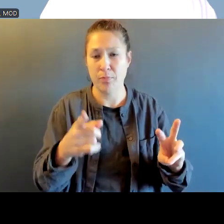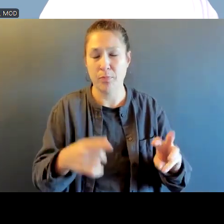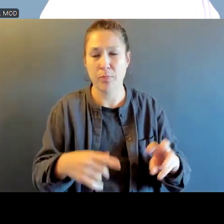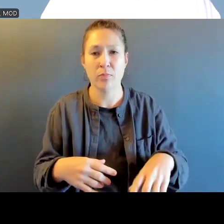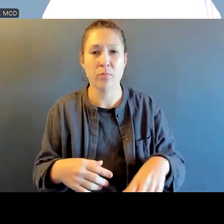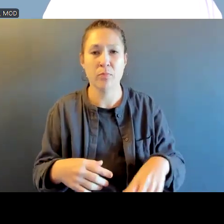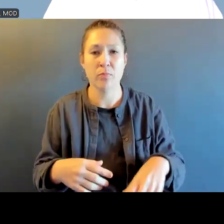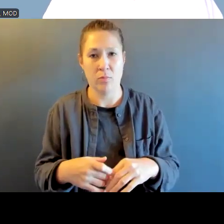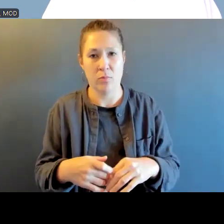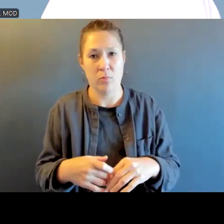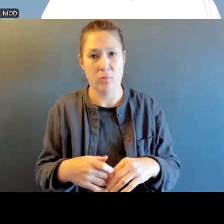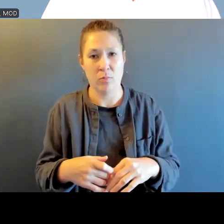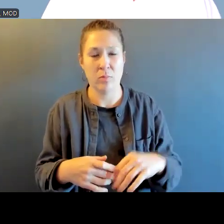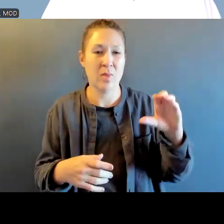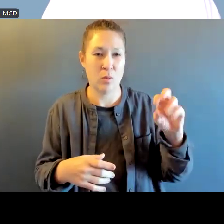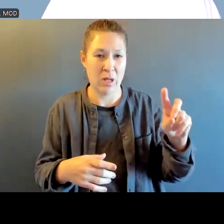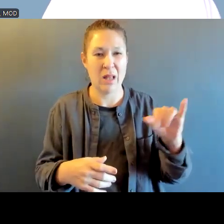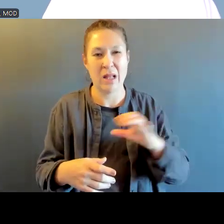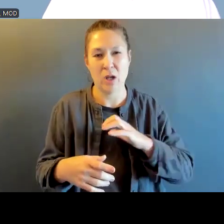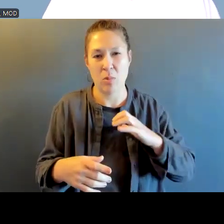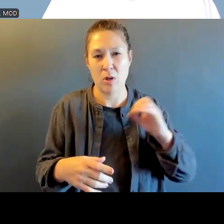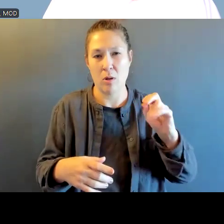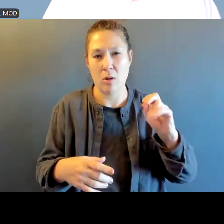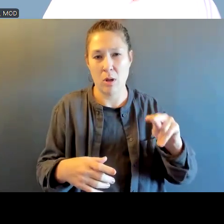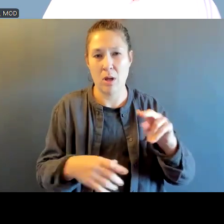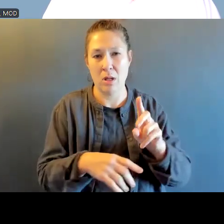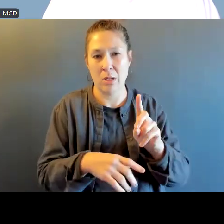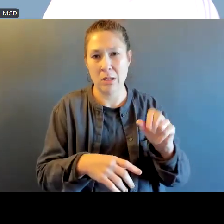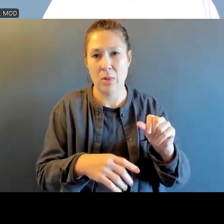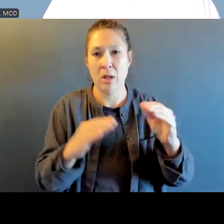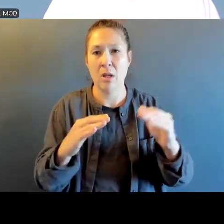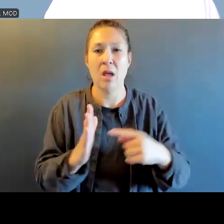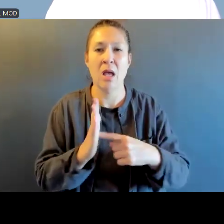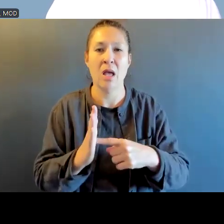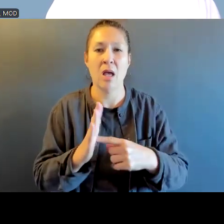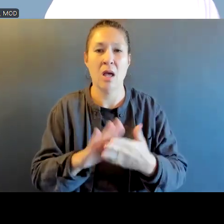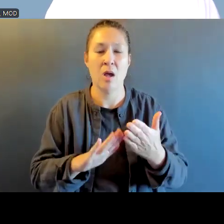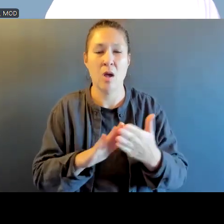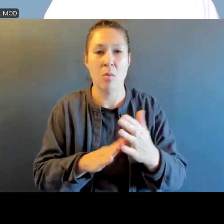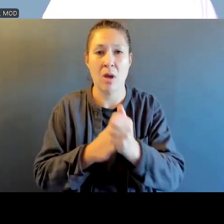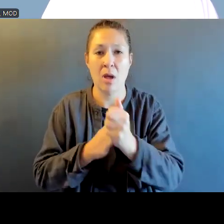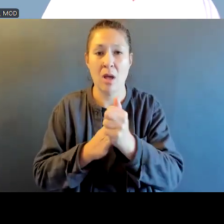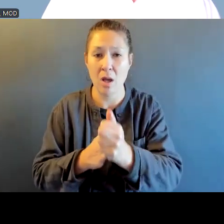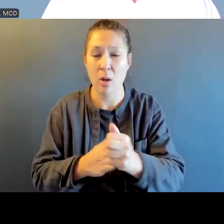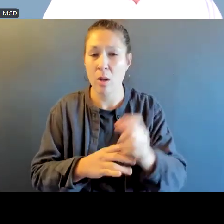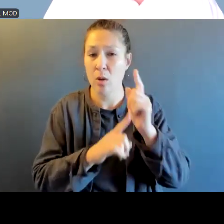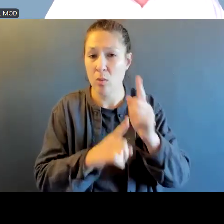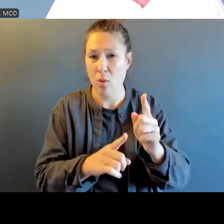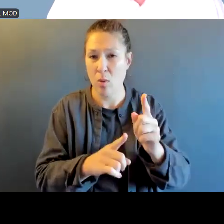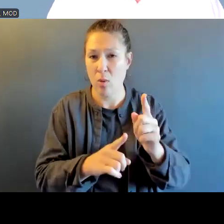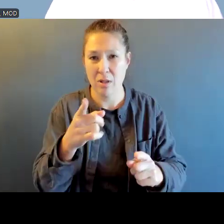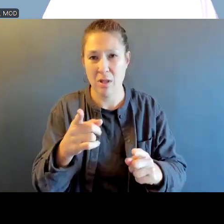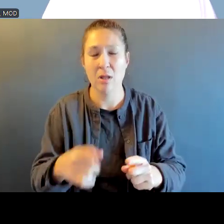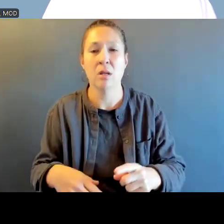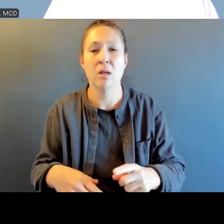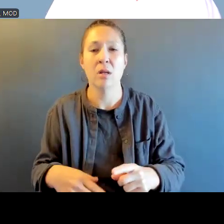mass.gov/MOD/COD, standing for Commission on Disability. We have our sample operating guidelines and goals link here on the slide deck as well, and I believe they're also